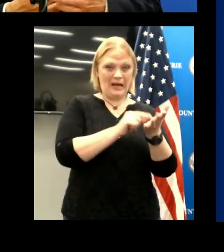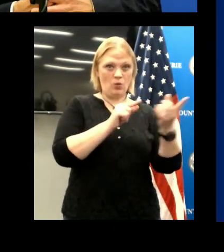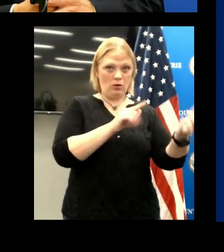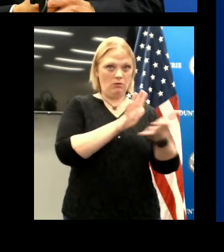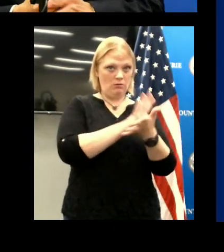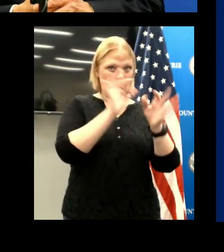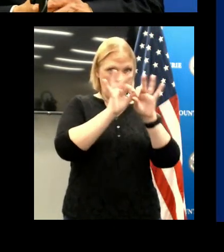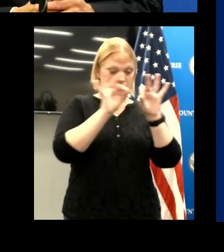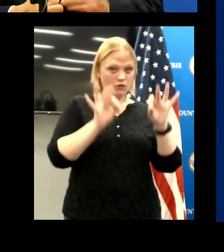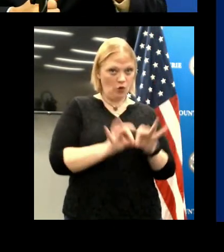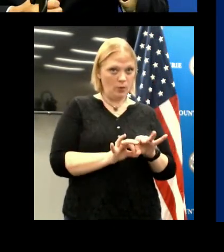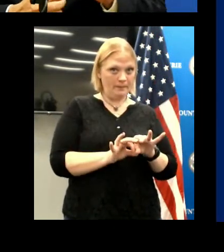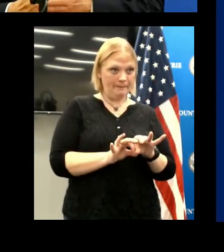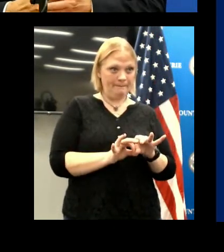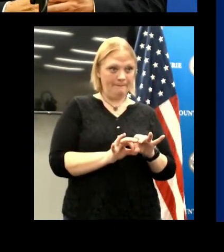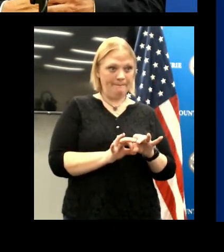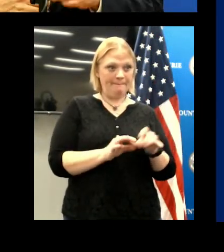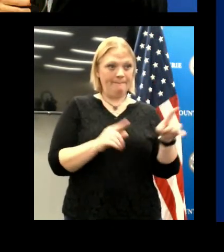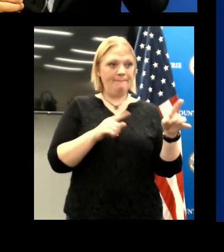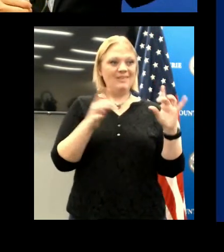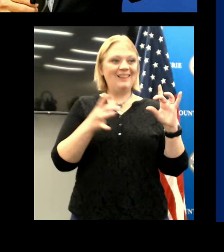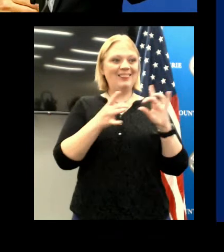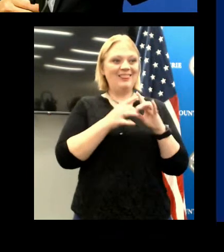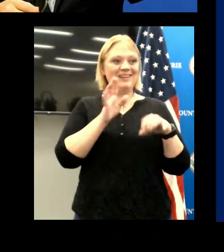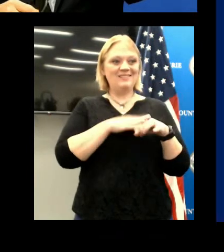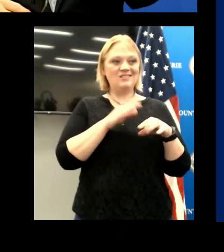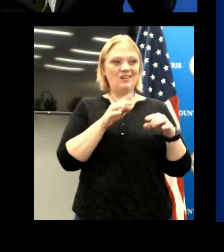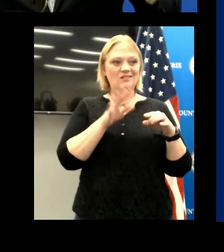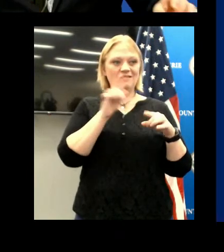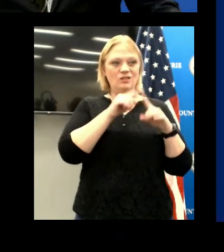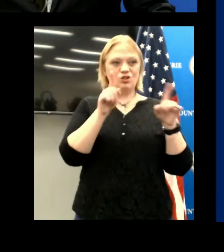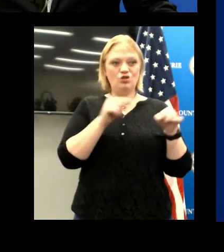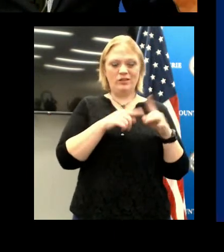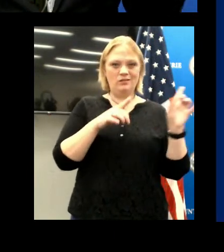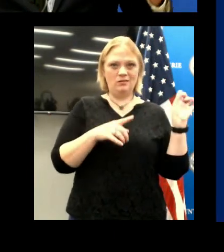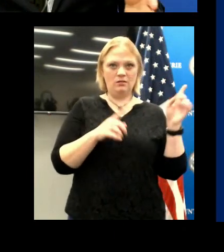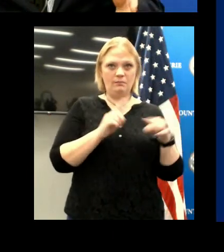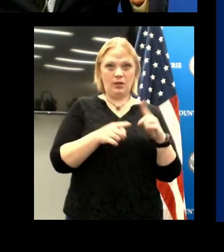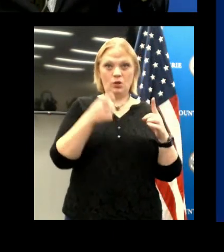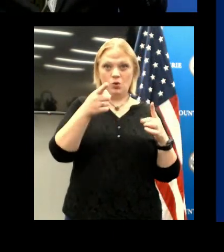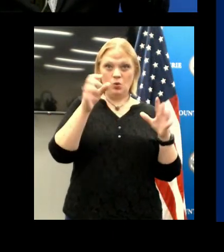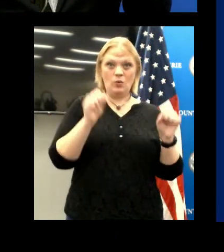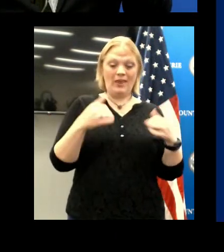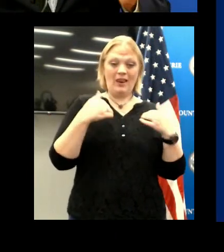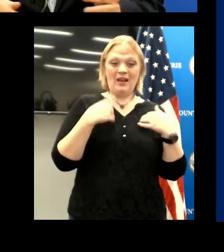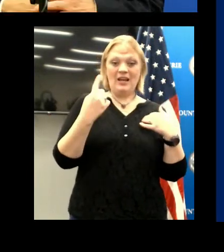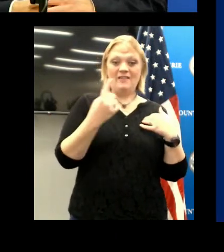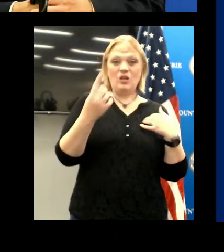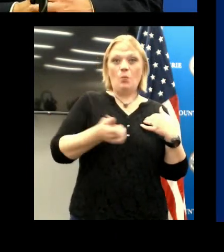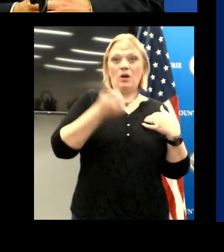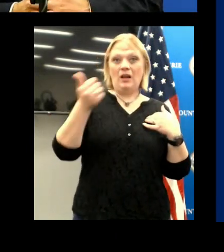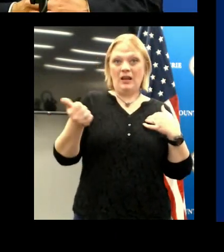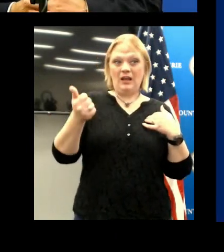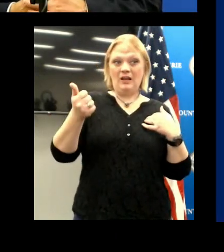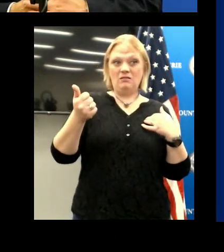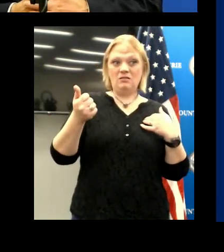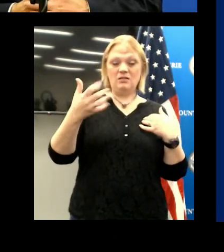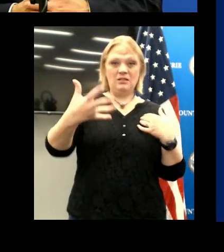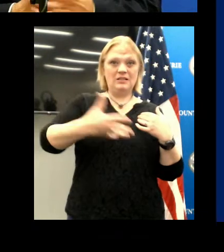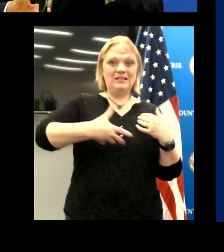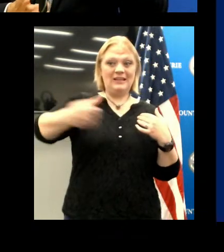form. The link is on the bottom of the screen. I'll talk about it in a second. You can have someone take that absentee